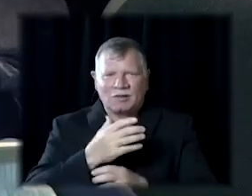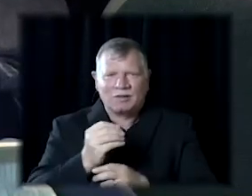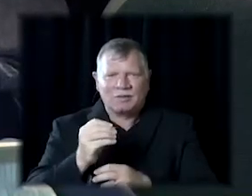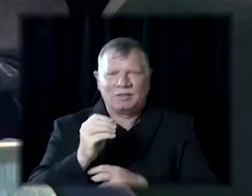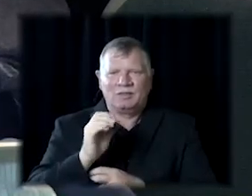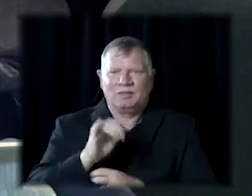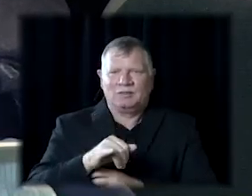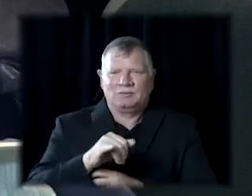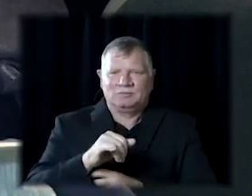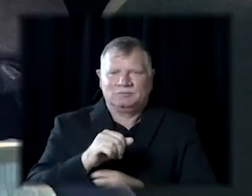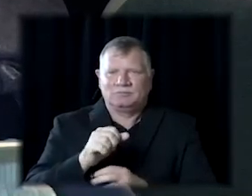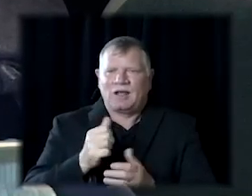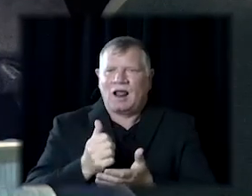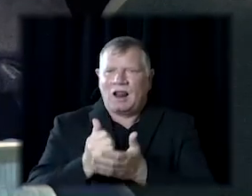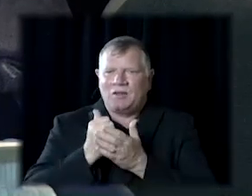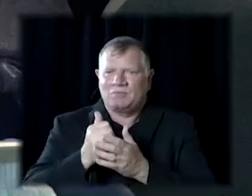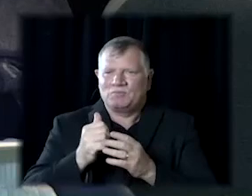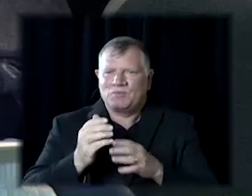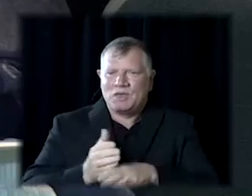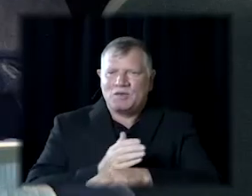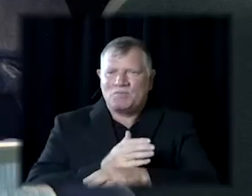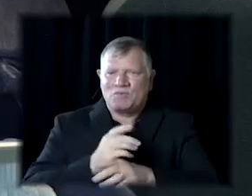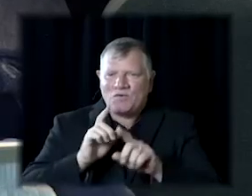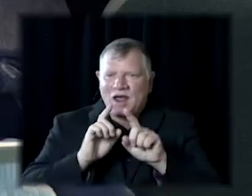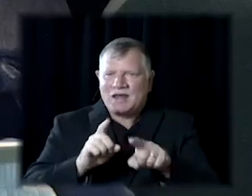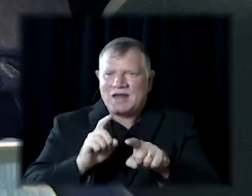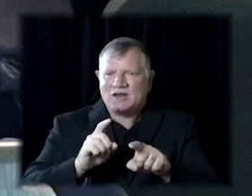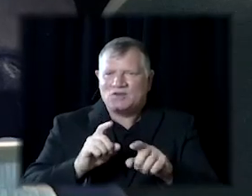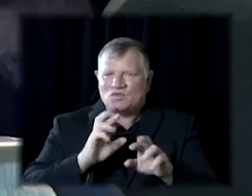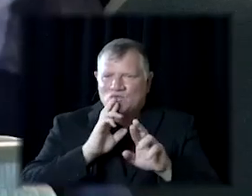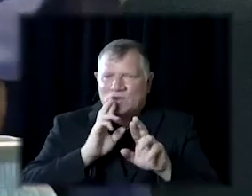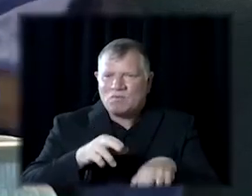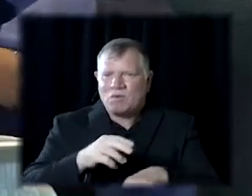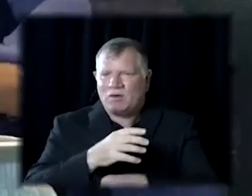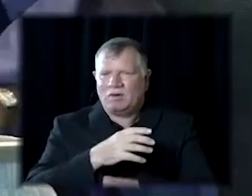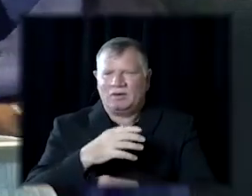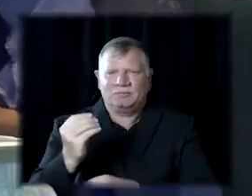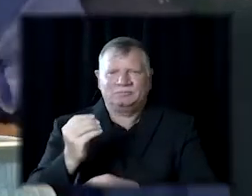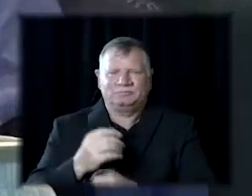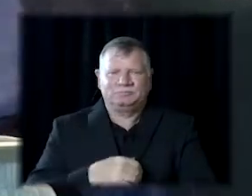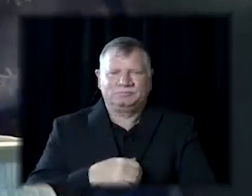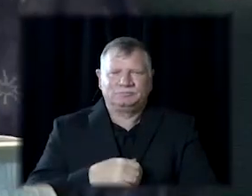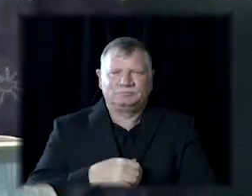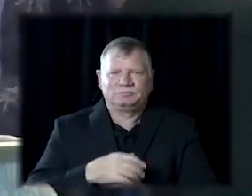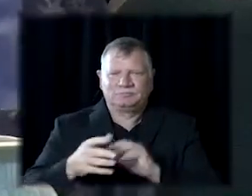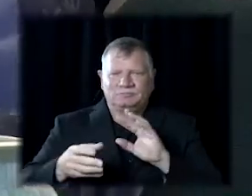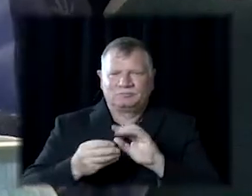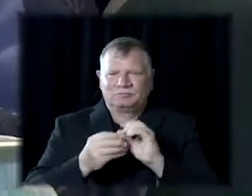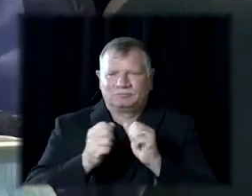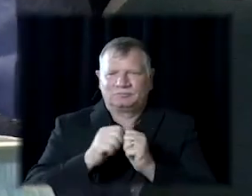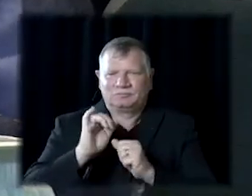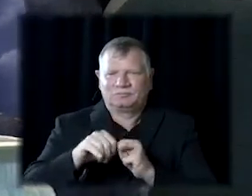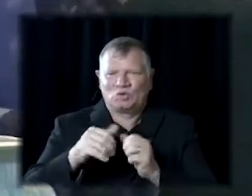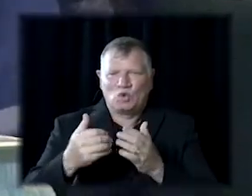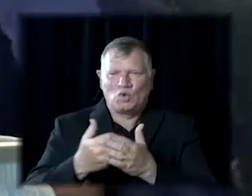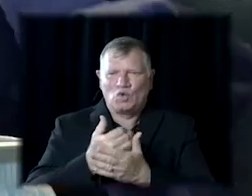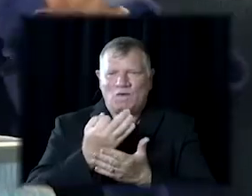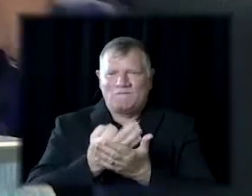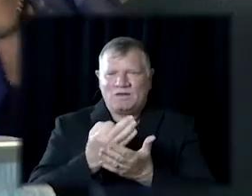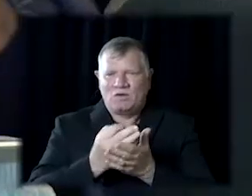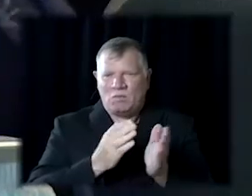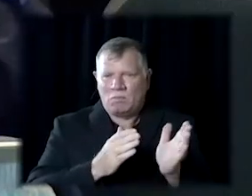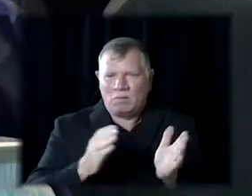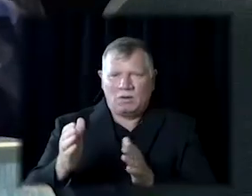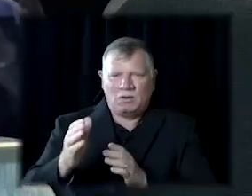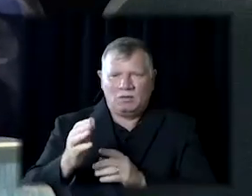that to hopefully improved attendance reporting and others. So I think if we add to that what is new to this fiscal plan in terms